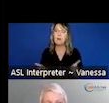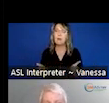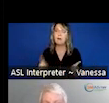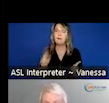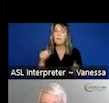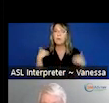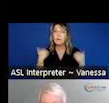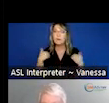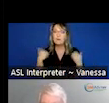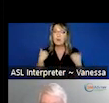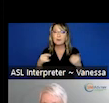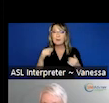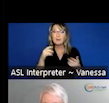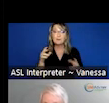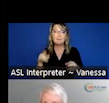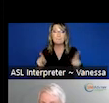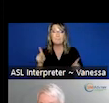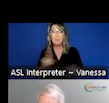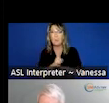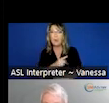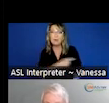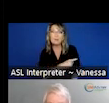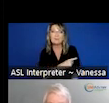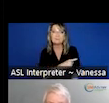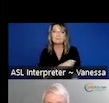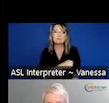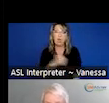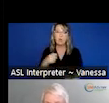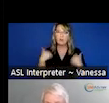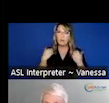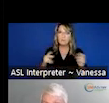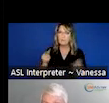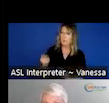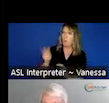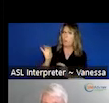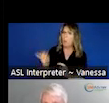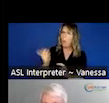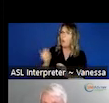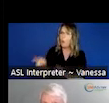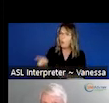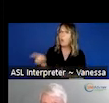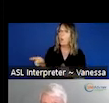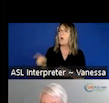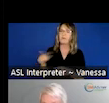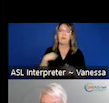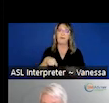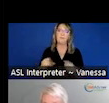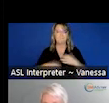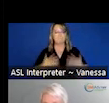younger folks, wearing stuff like this gets other adolescents, teens, etc. They're kind of doing marketing for us. It really